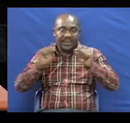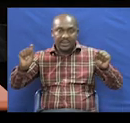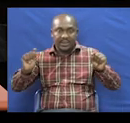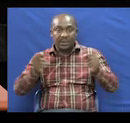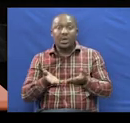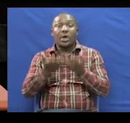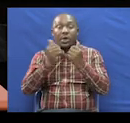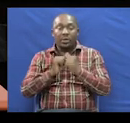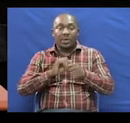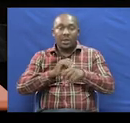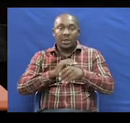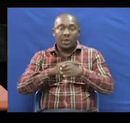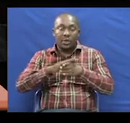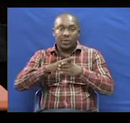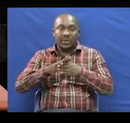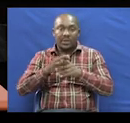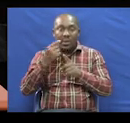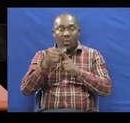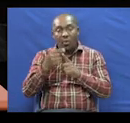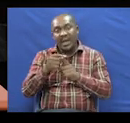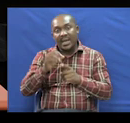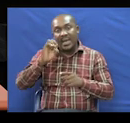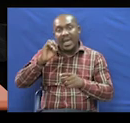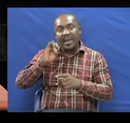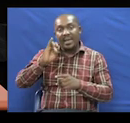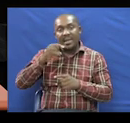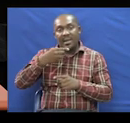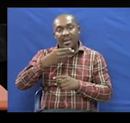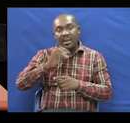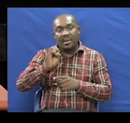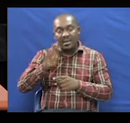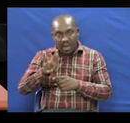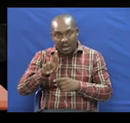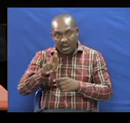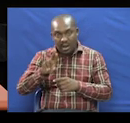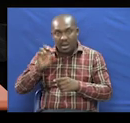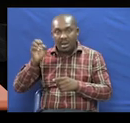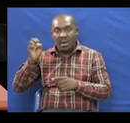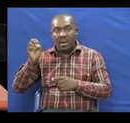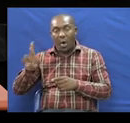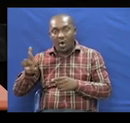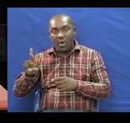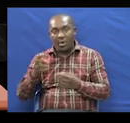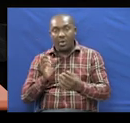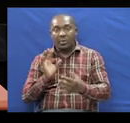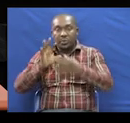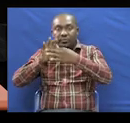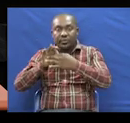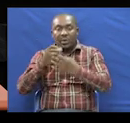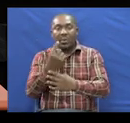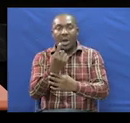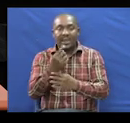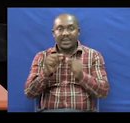the word either or to make those two sentences into one good sentence. Now, how are we going to